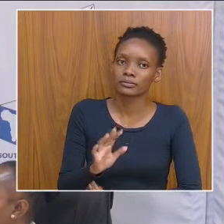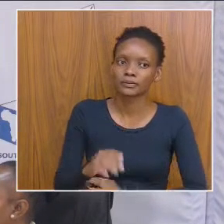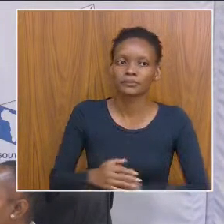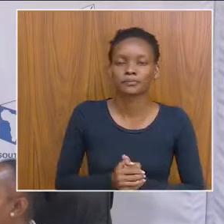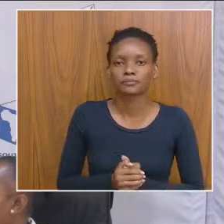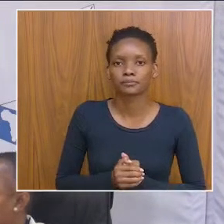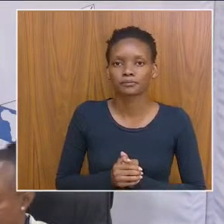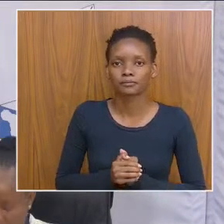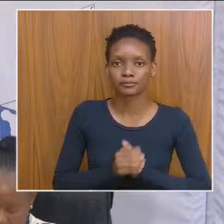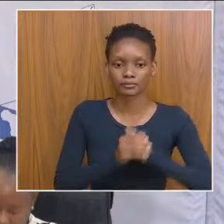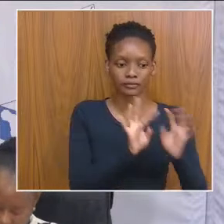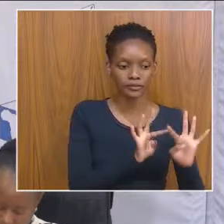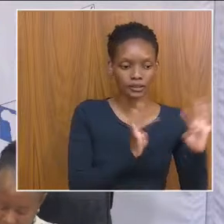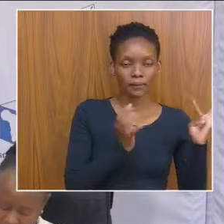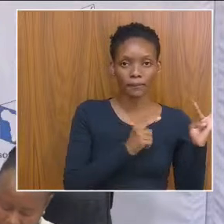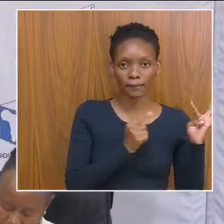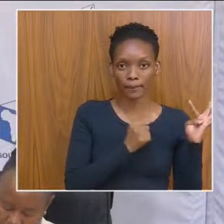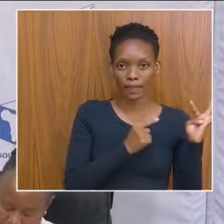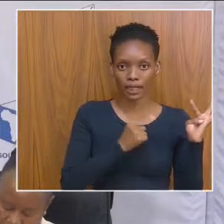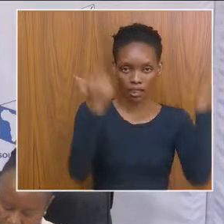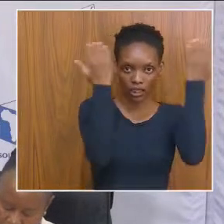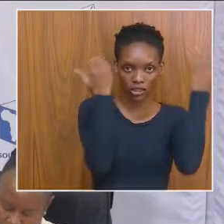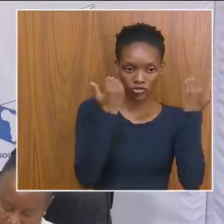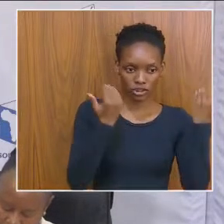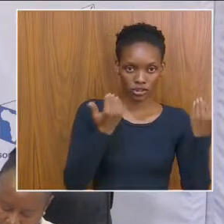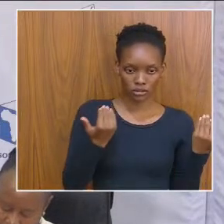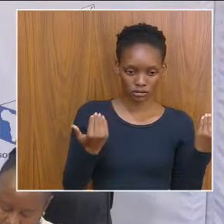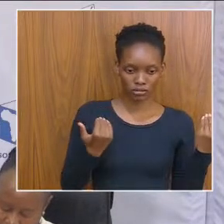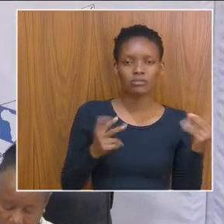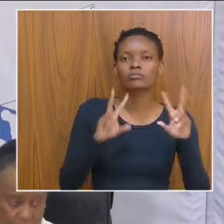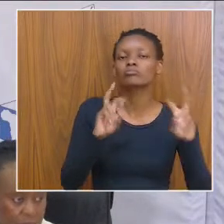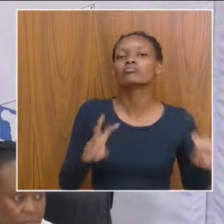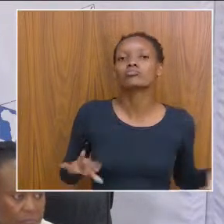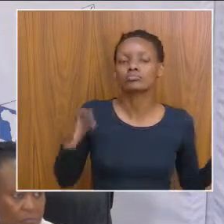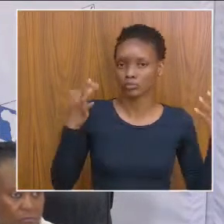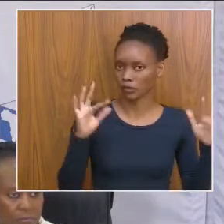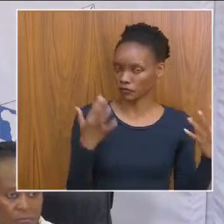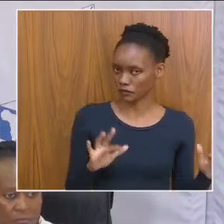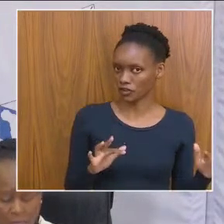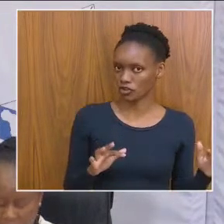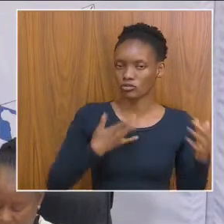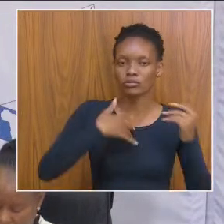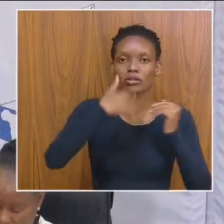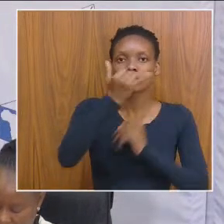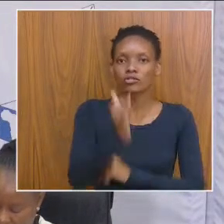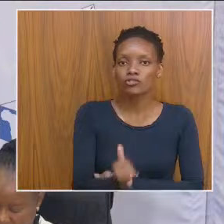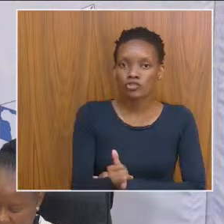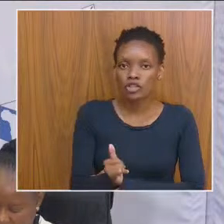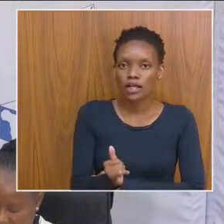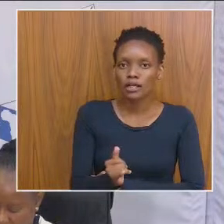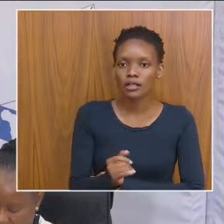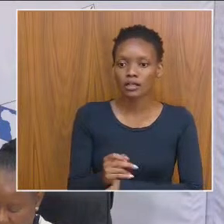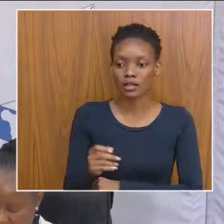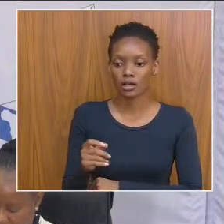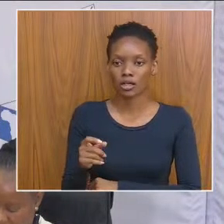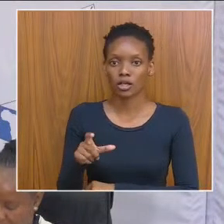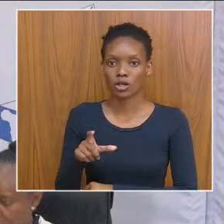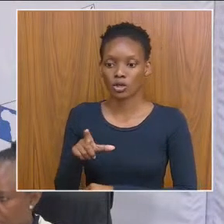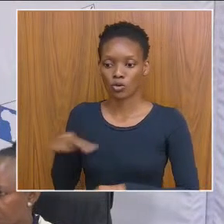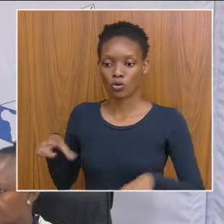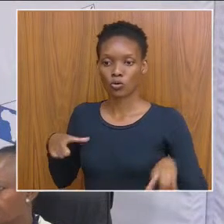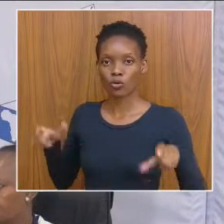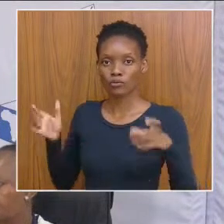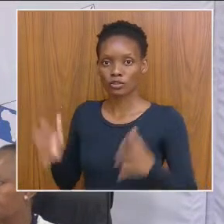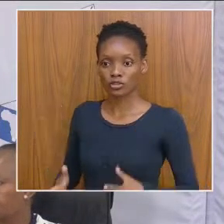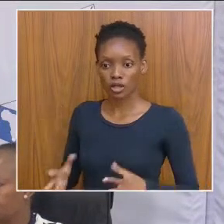panel led by the Chief Justice has looked at that to check whether the commissioners are